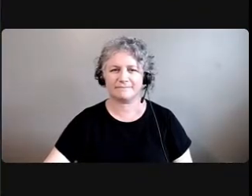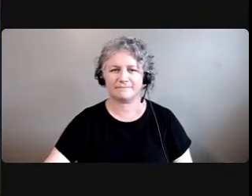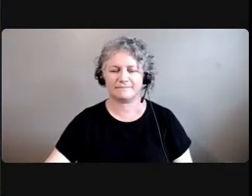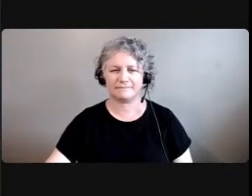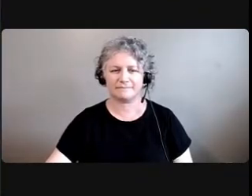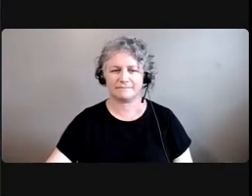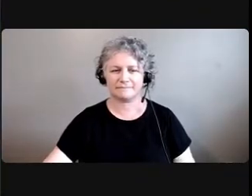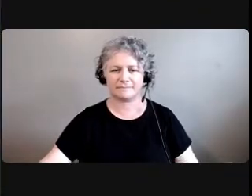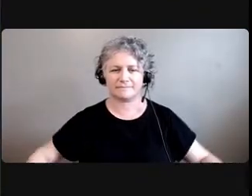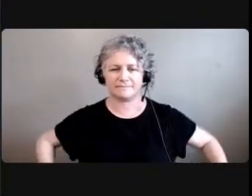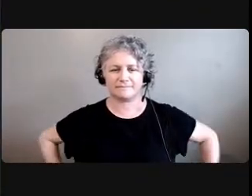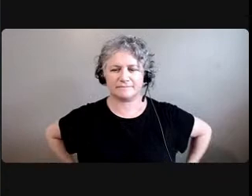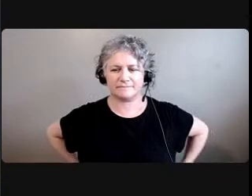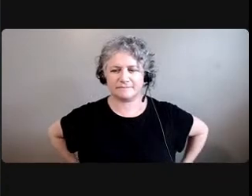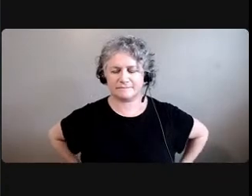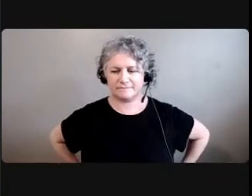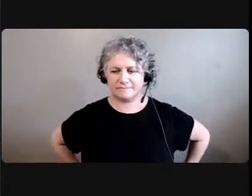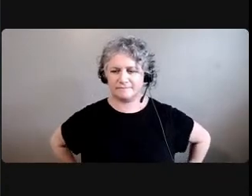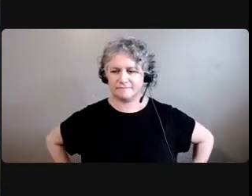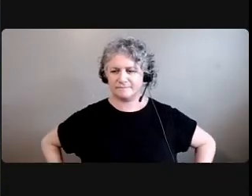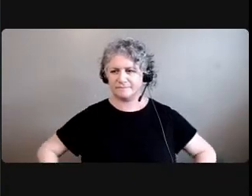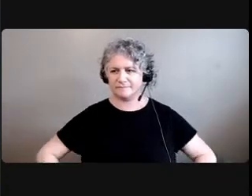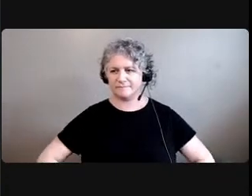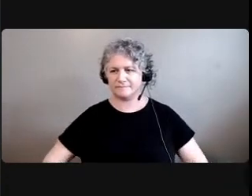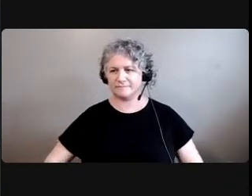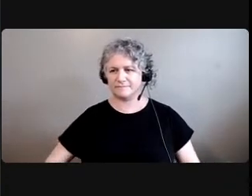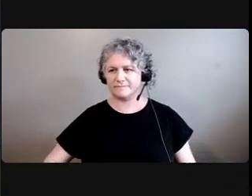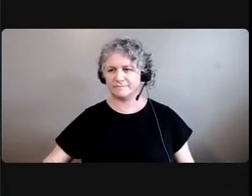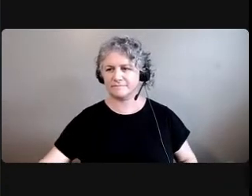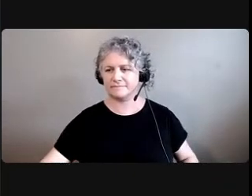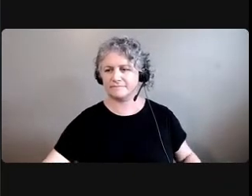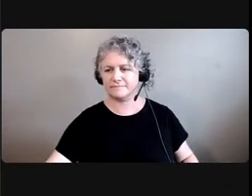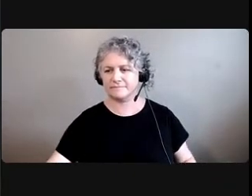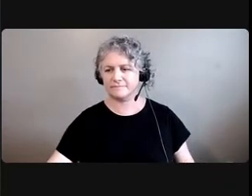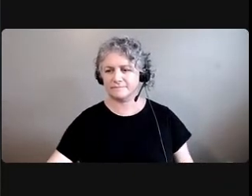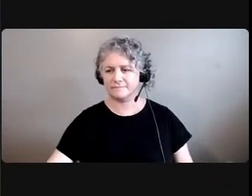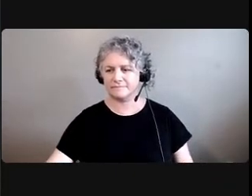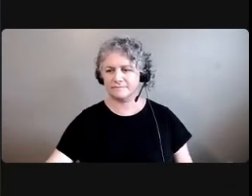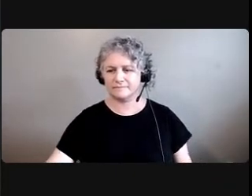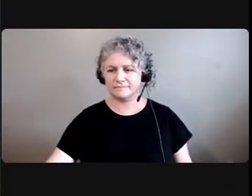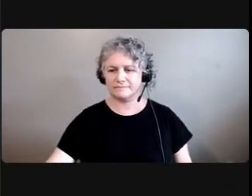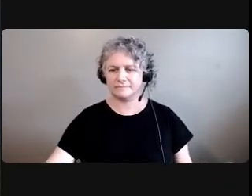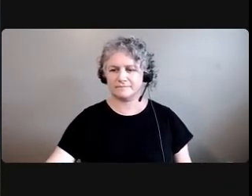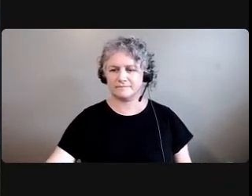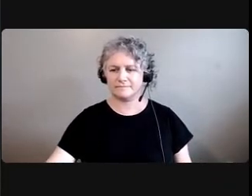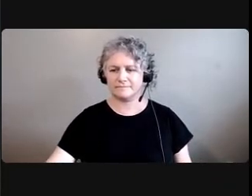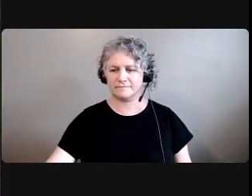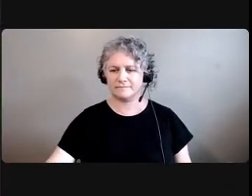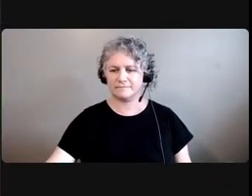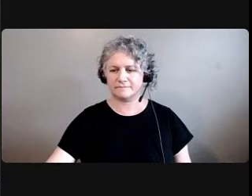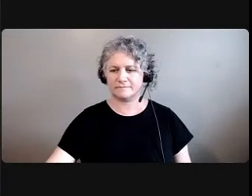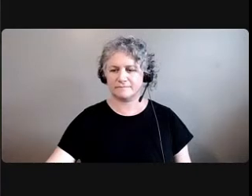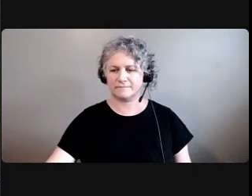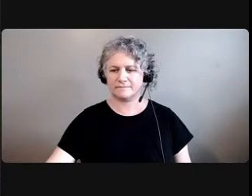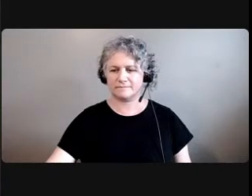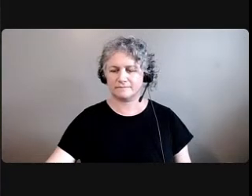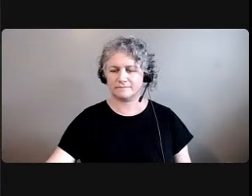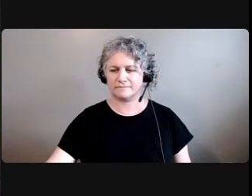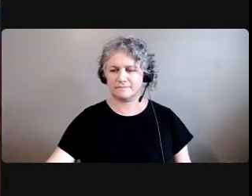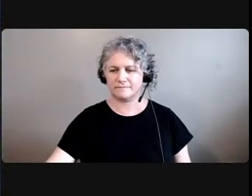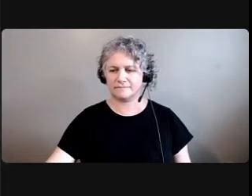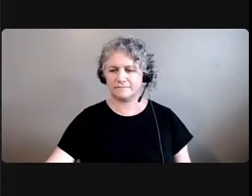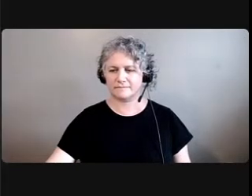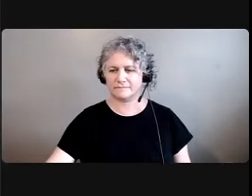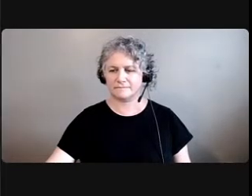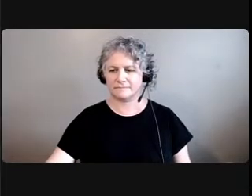along a vast, flat valley flanked steeply by the ramparts nearby, and by similar crags diminishing into the hazy distance on the other